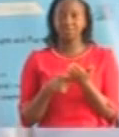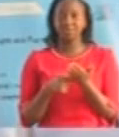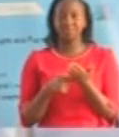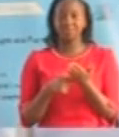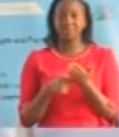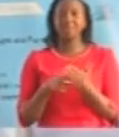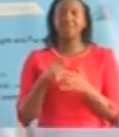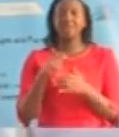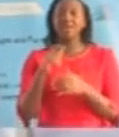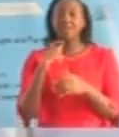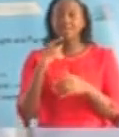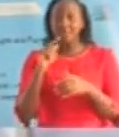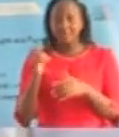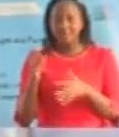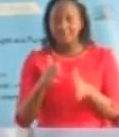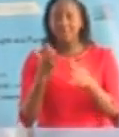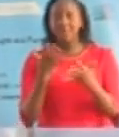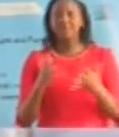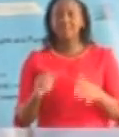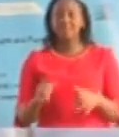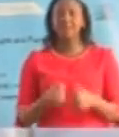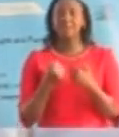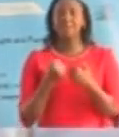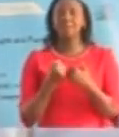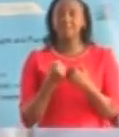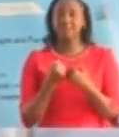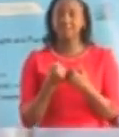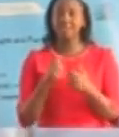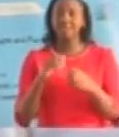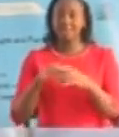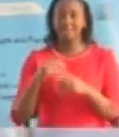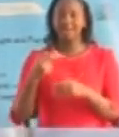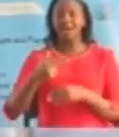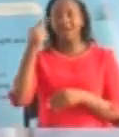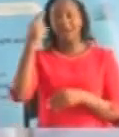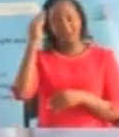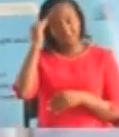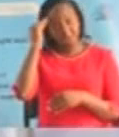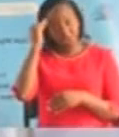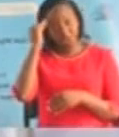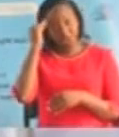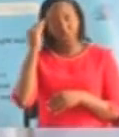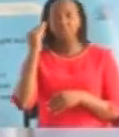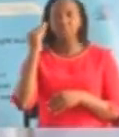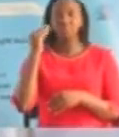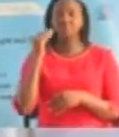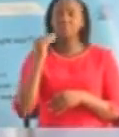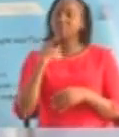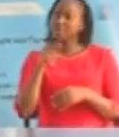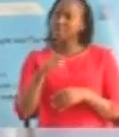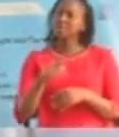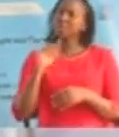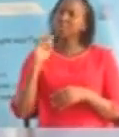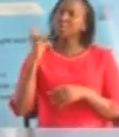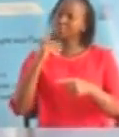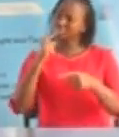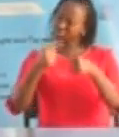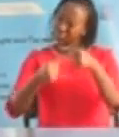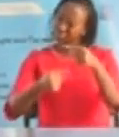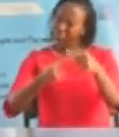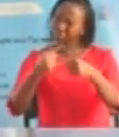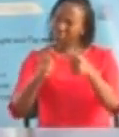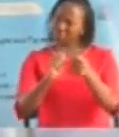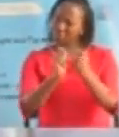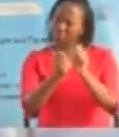The threads for delivery of teaching and learning in the higher education institutions will continue to shift